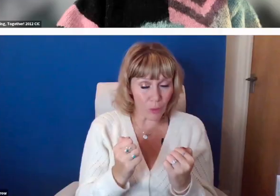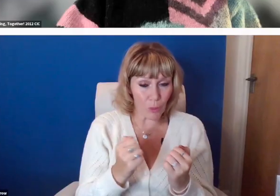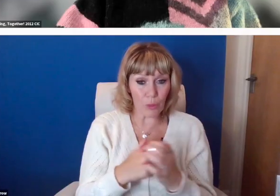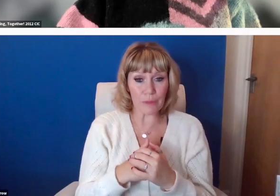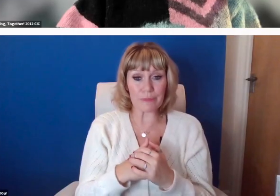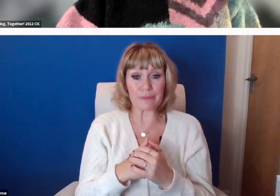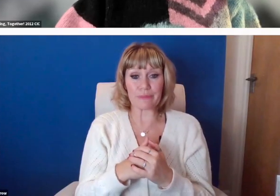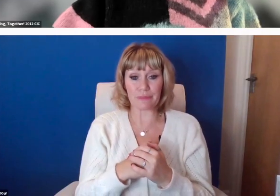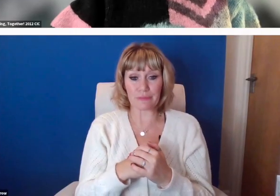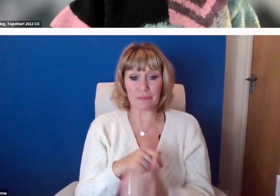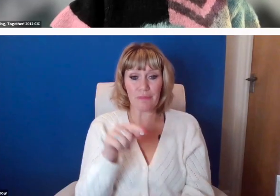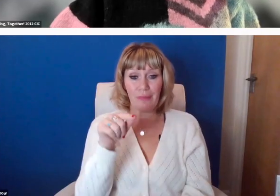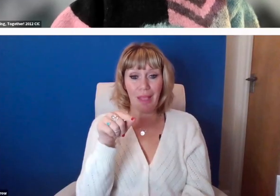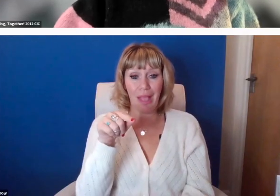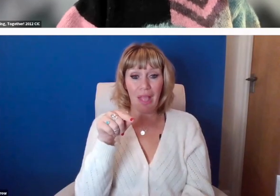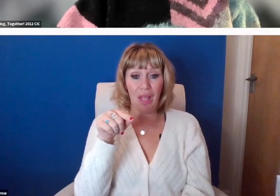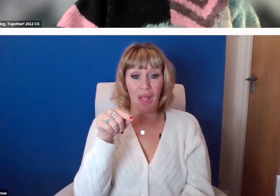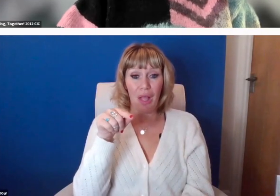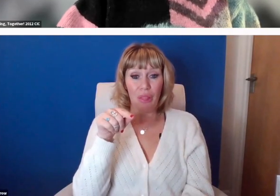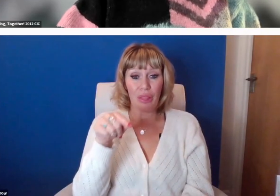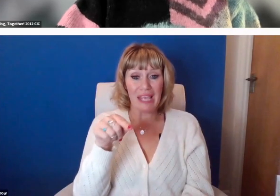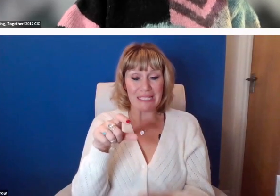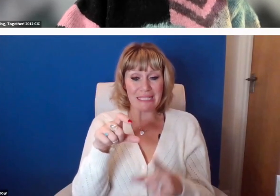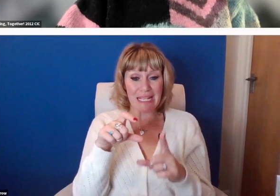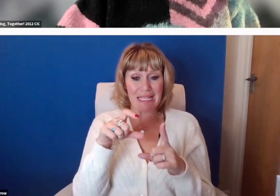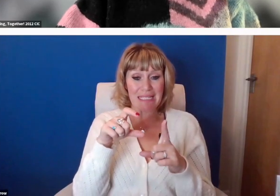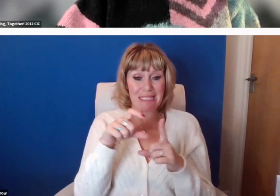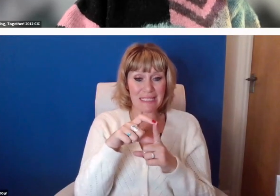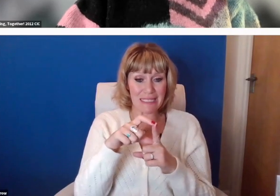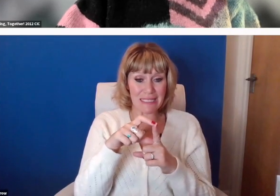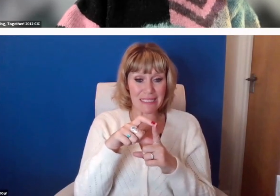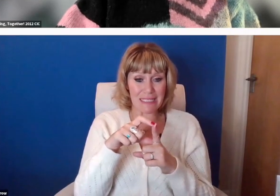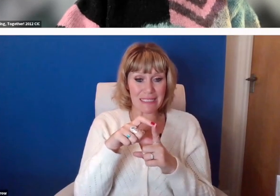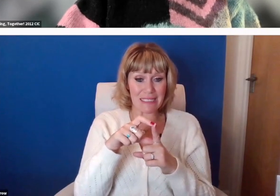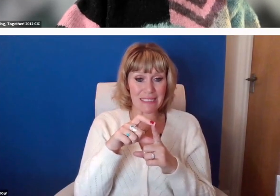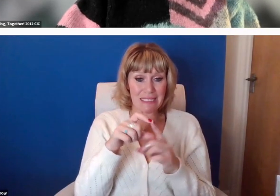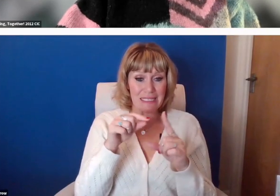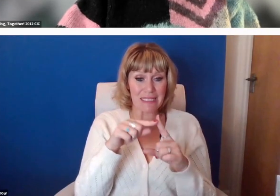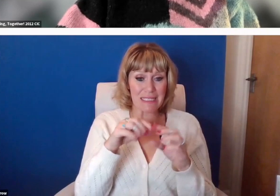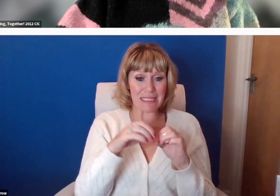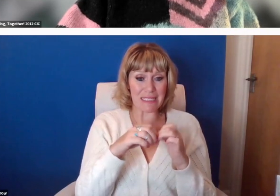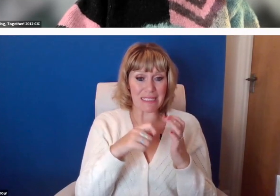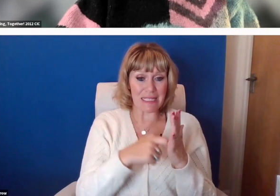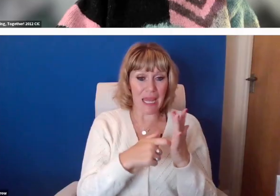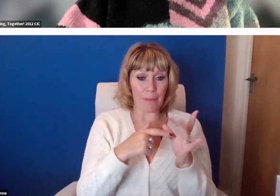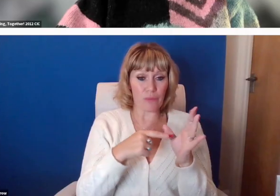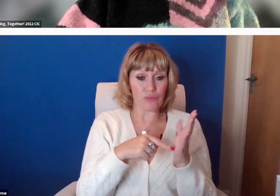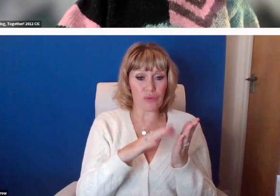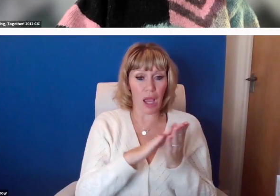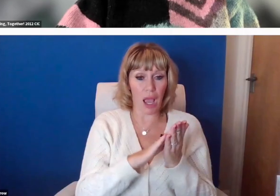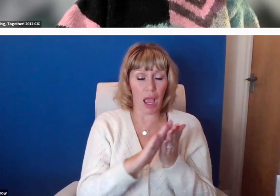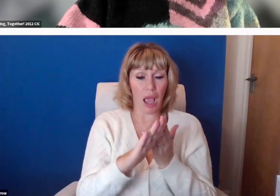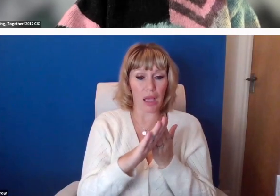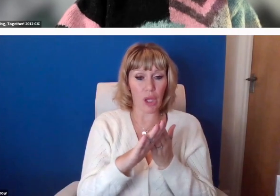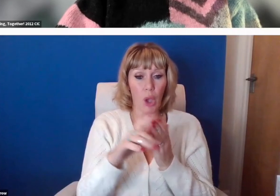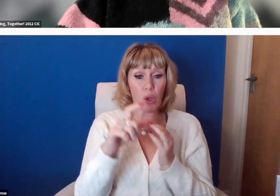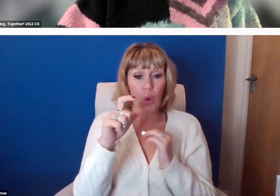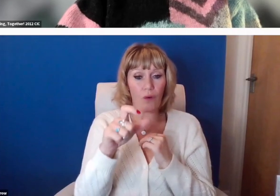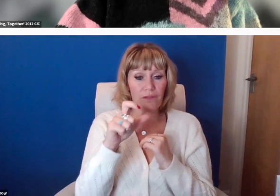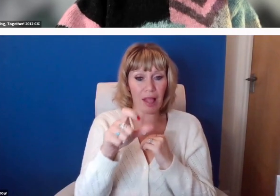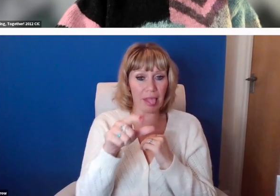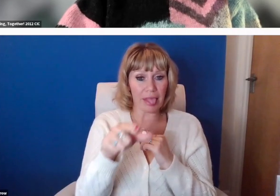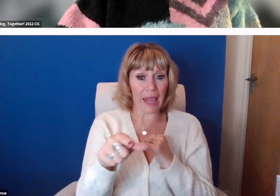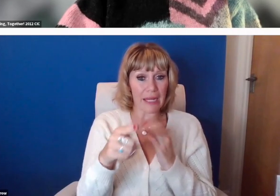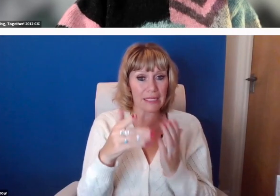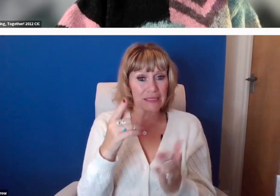this is by Deborah Caulfield. I'm just going to, and it's called Sudden Scary Thought, and